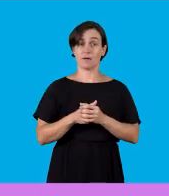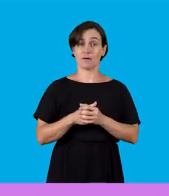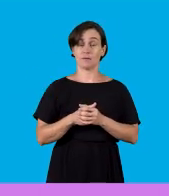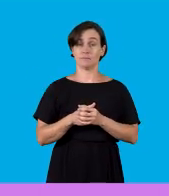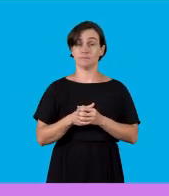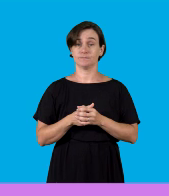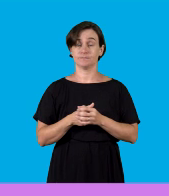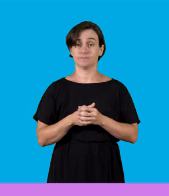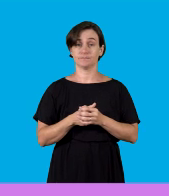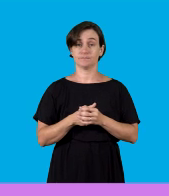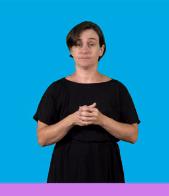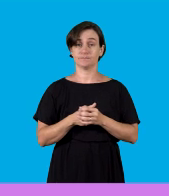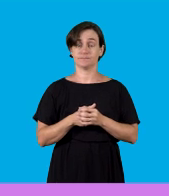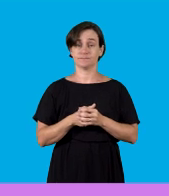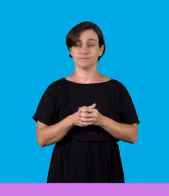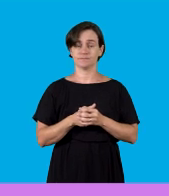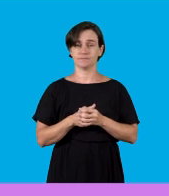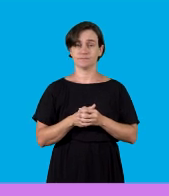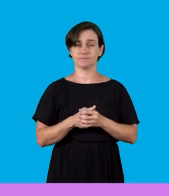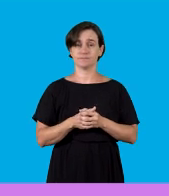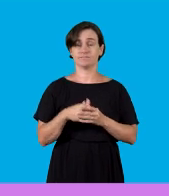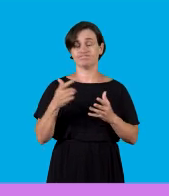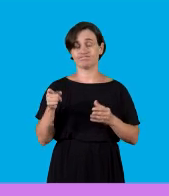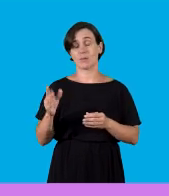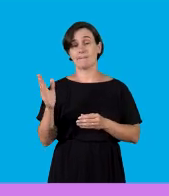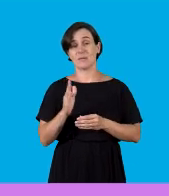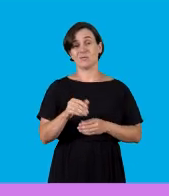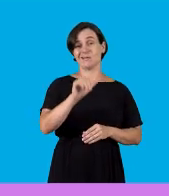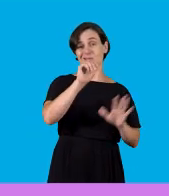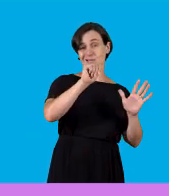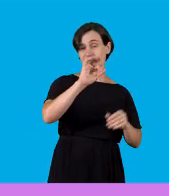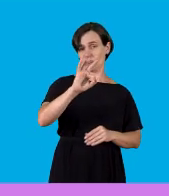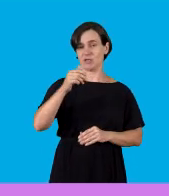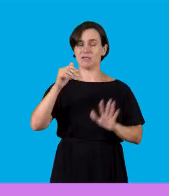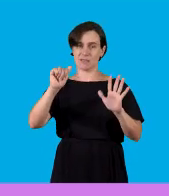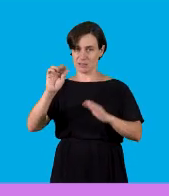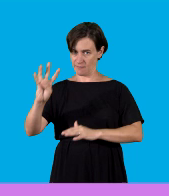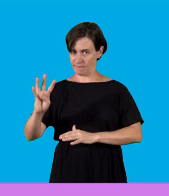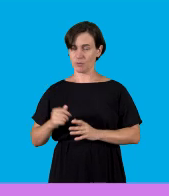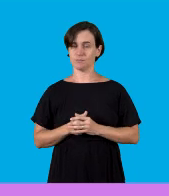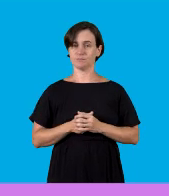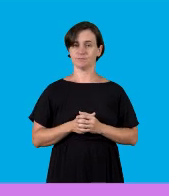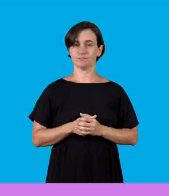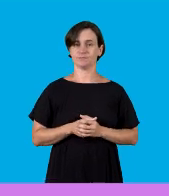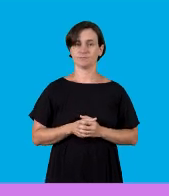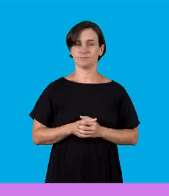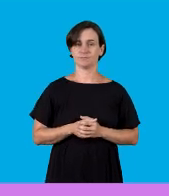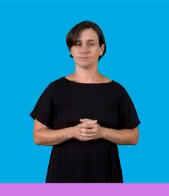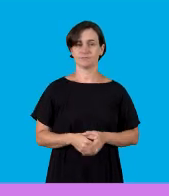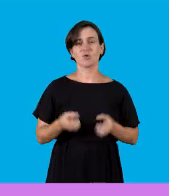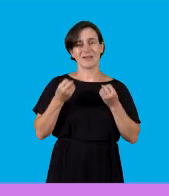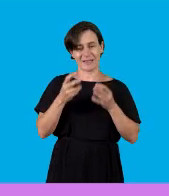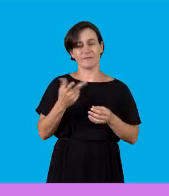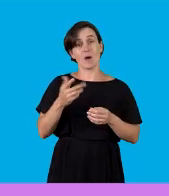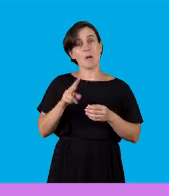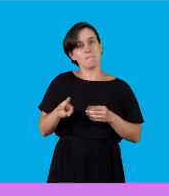16 and 22, or between 63 and 64. So you're even giving them the location